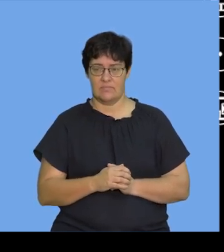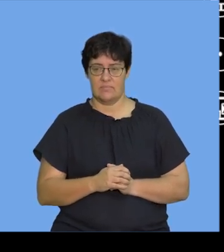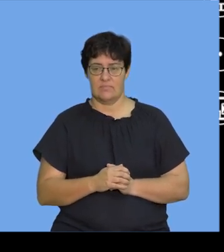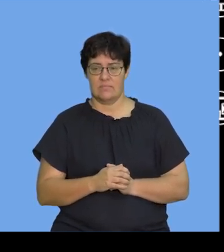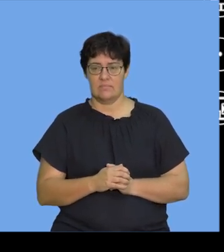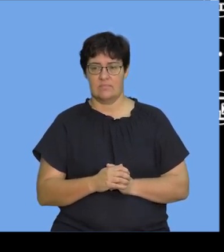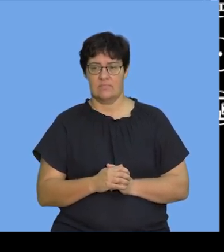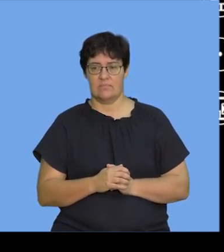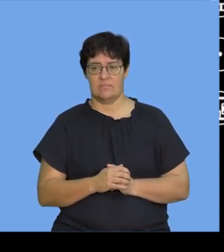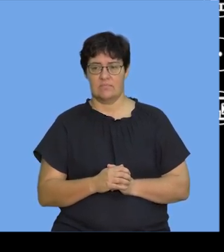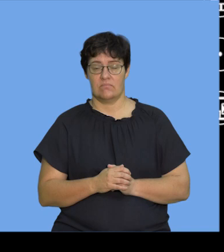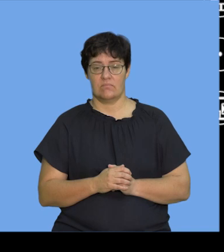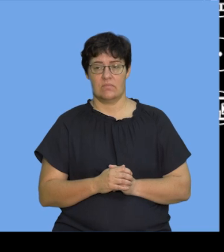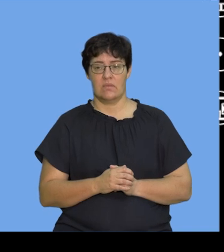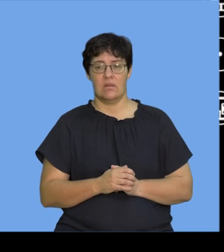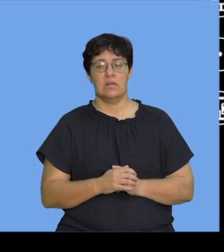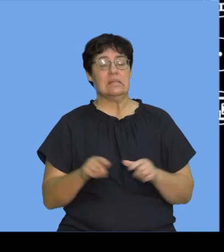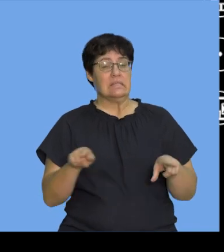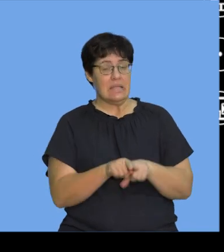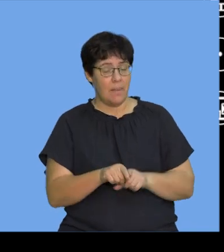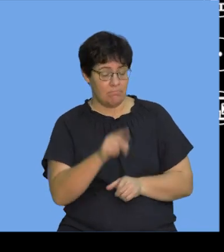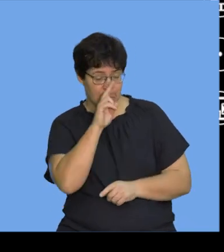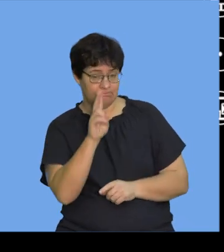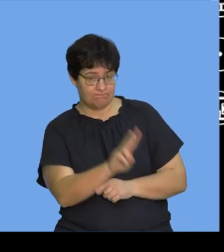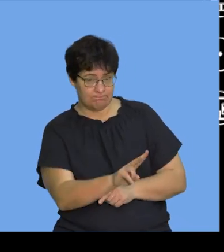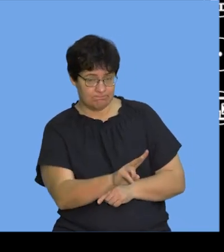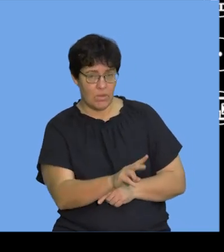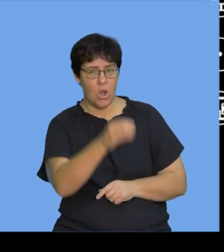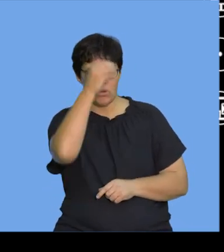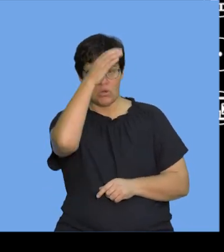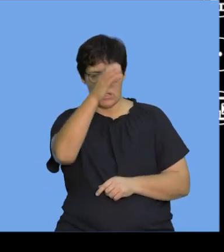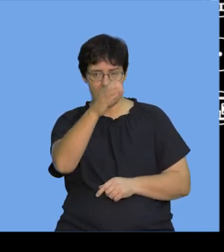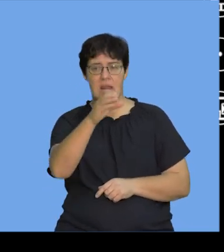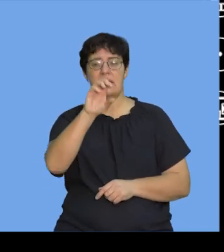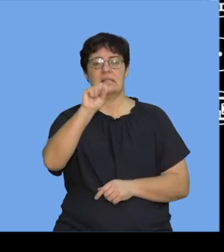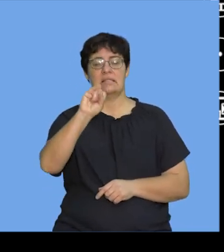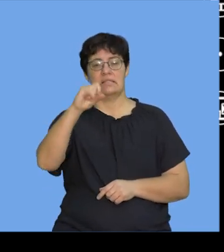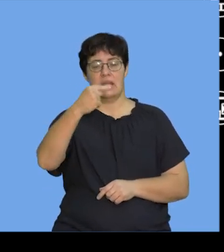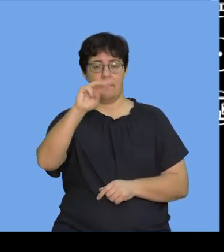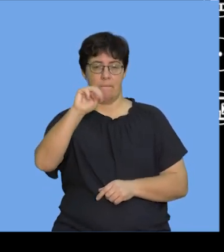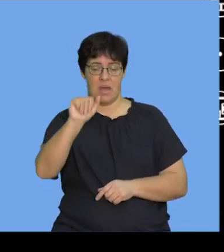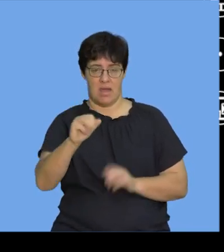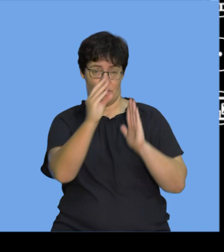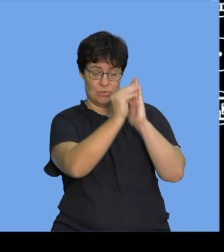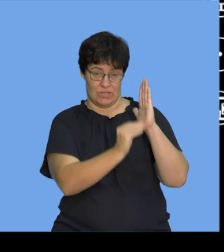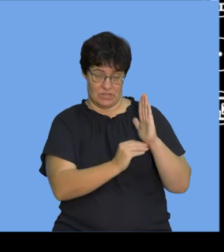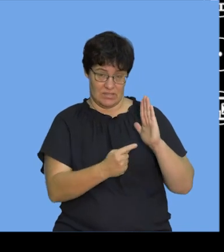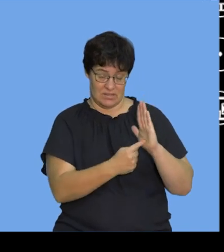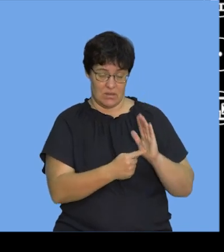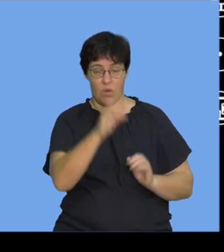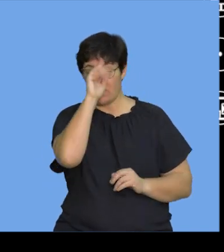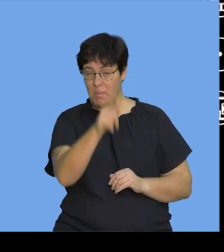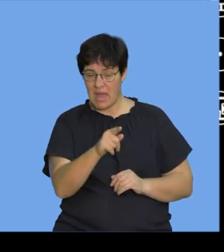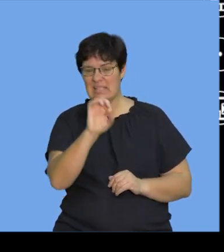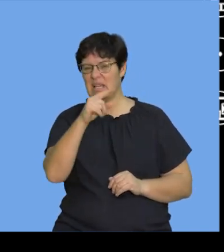Now, what you then also need to look at is the concept of a sigma notation that has to do with this one, right? Remember we said